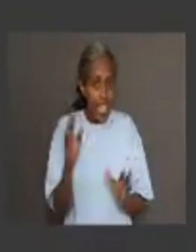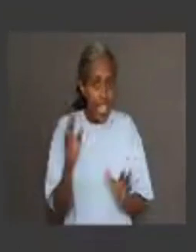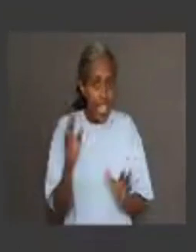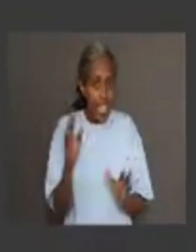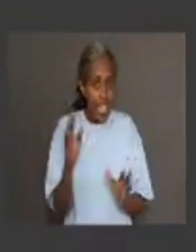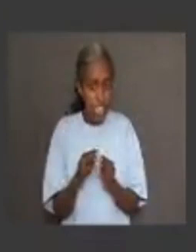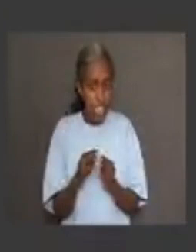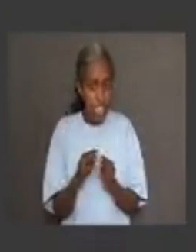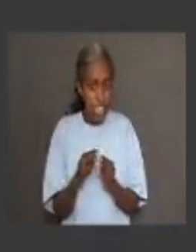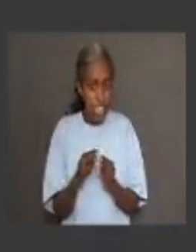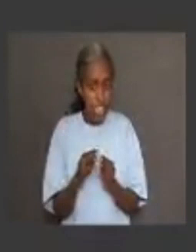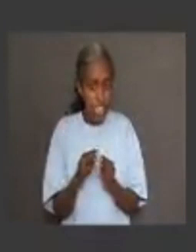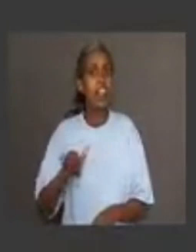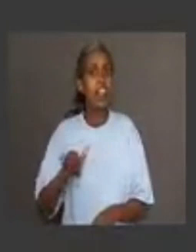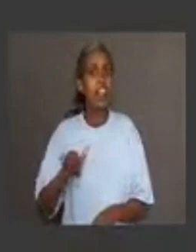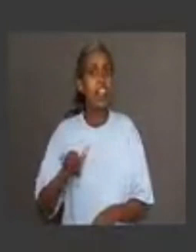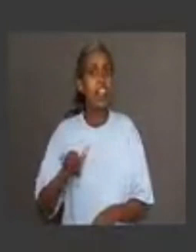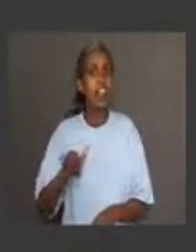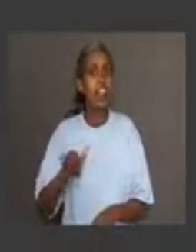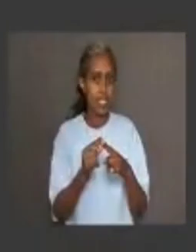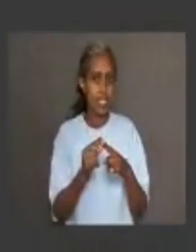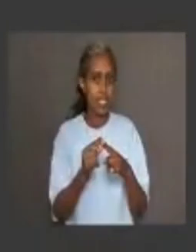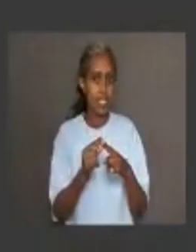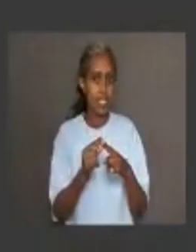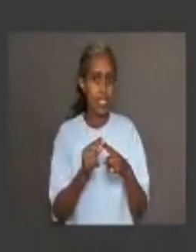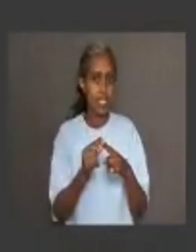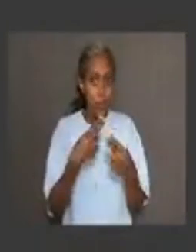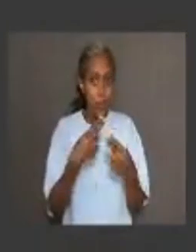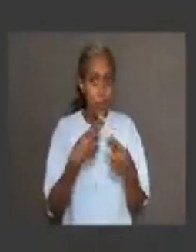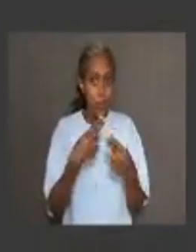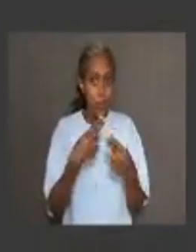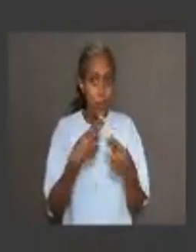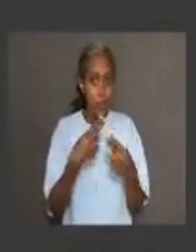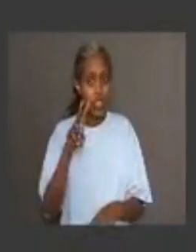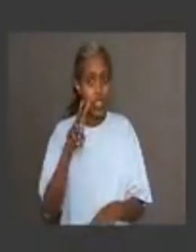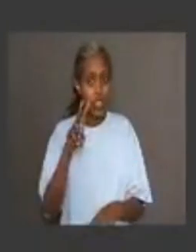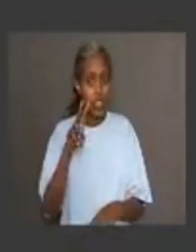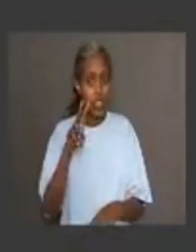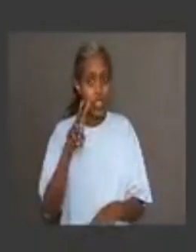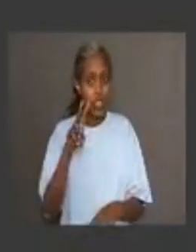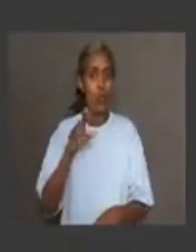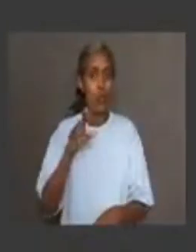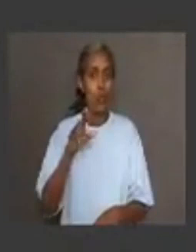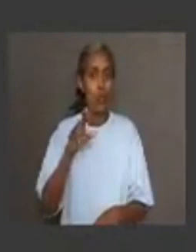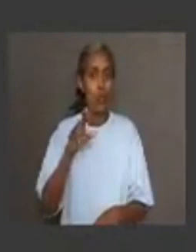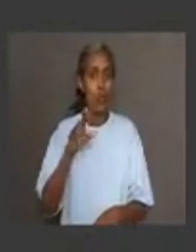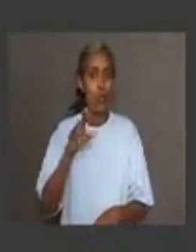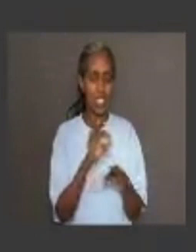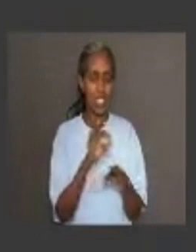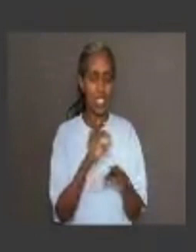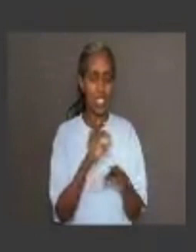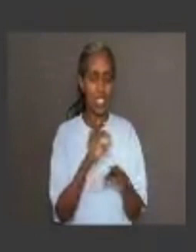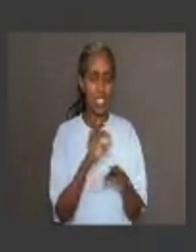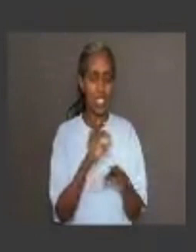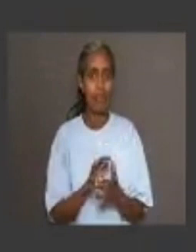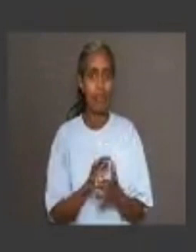terms. The product of 2 polynomial functions,